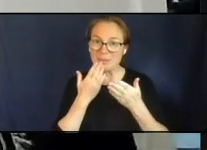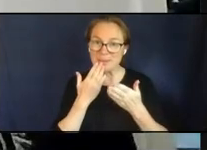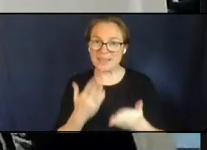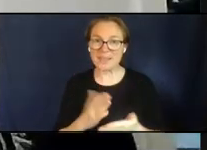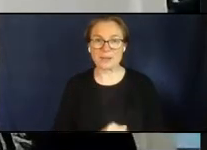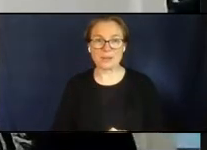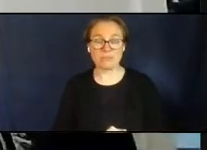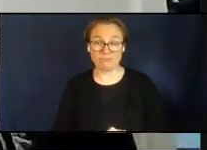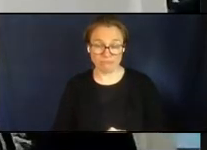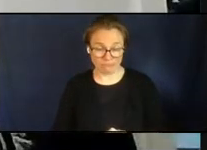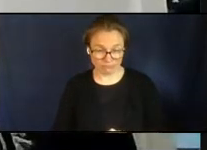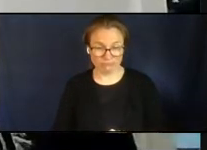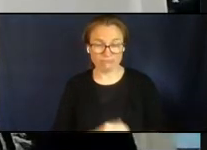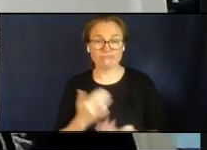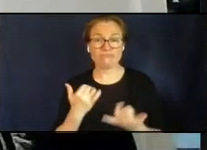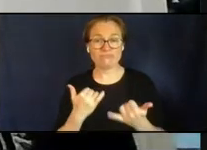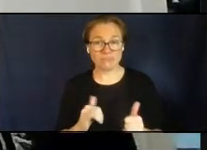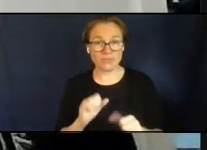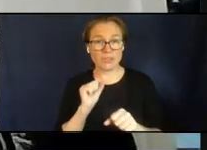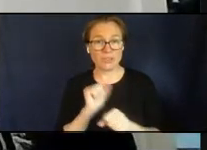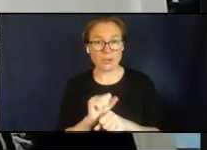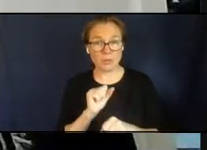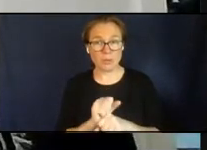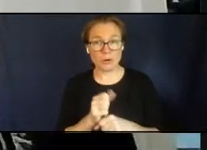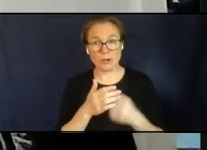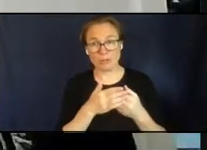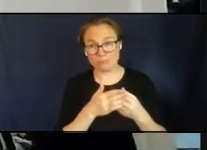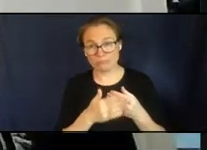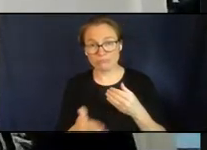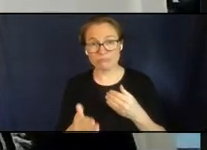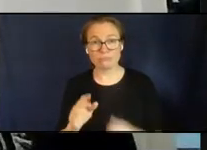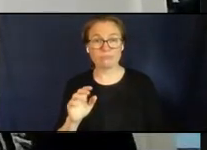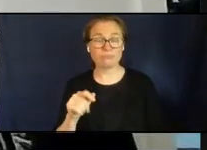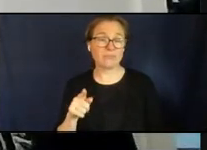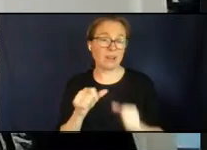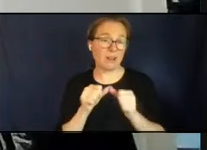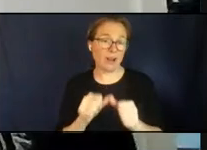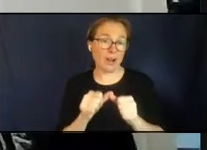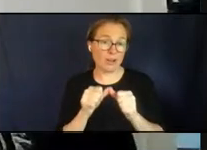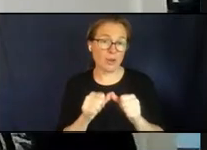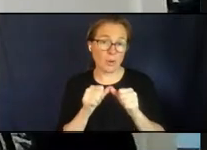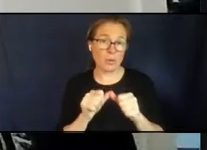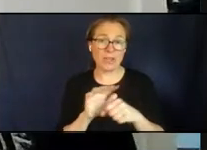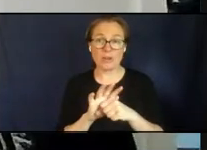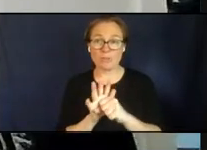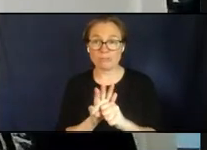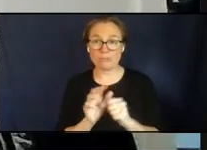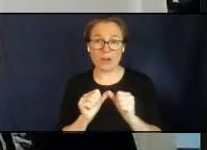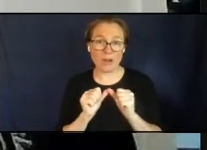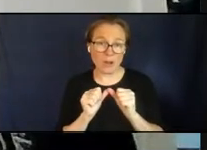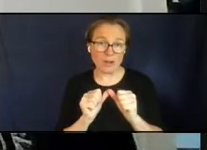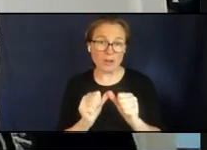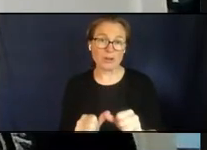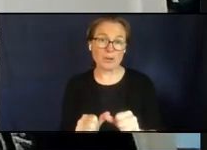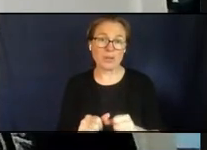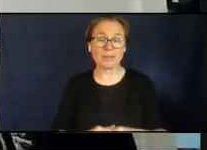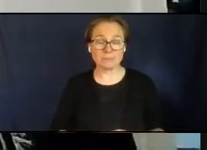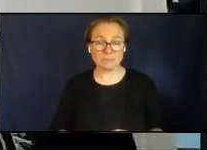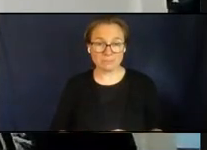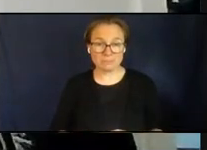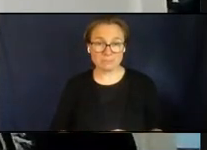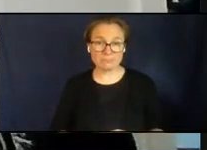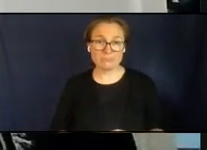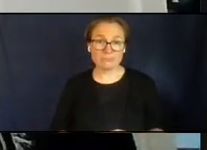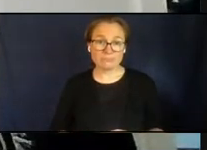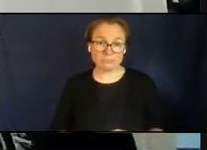as Ruth pointed out. This is an ongoing crisis, and it will become a regular thing that we have to do